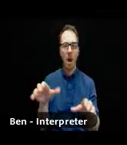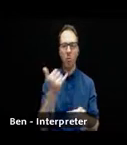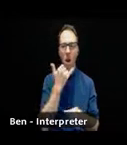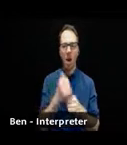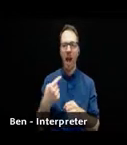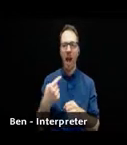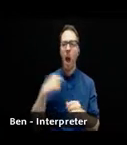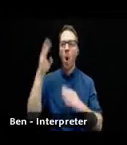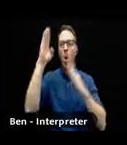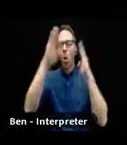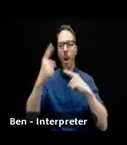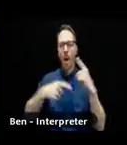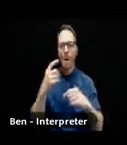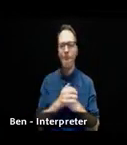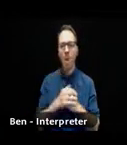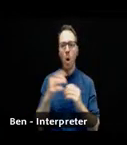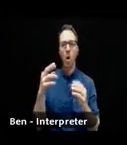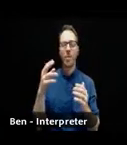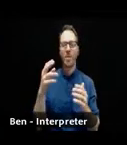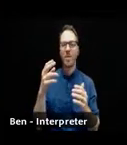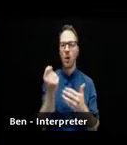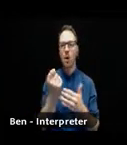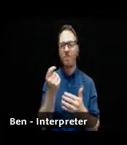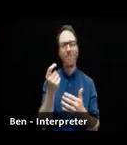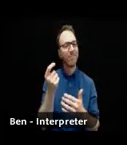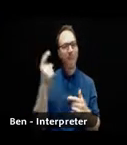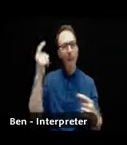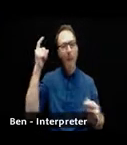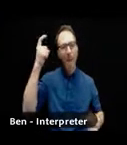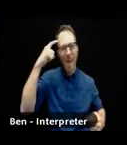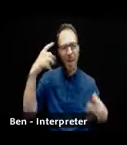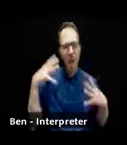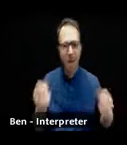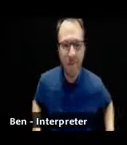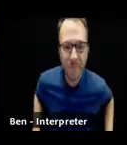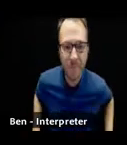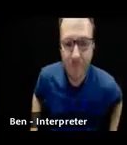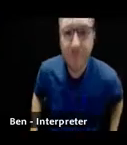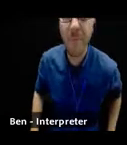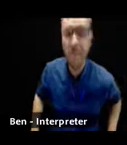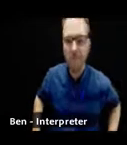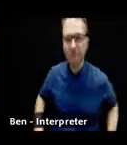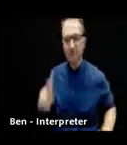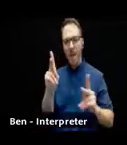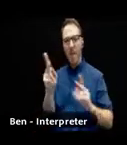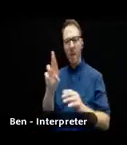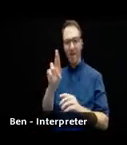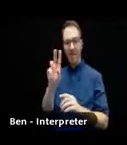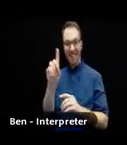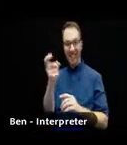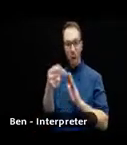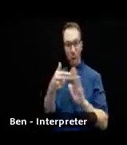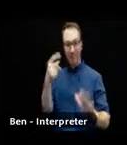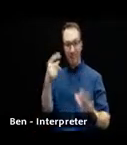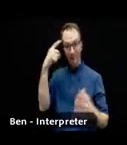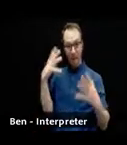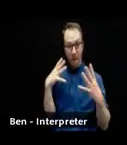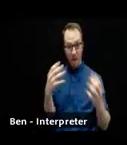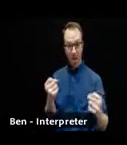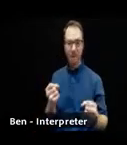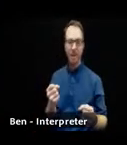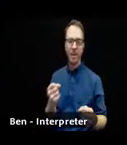worry about ruling out mental health, folks who have been diagnosed with mental health issues, because particularly